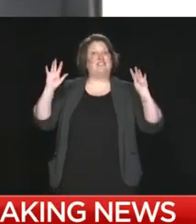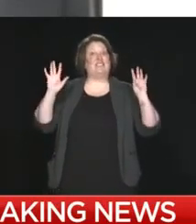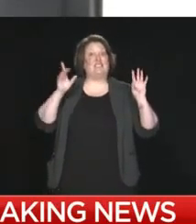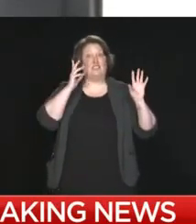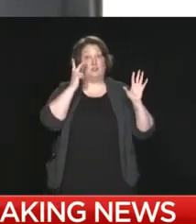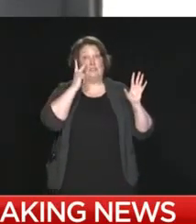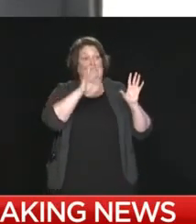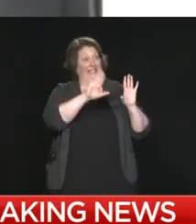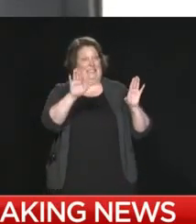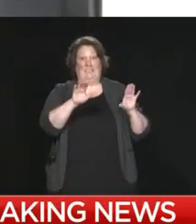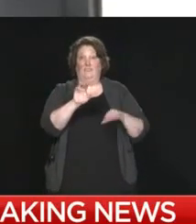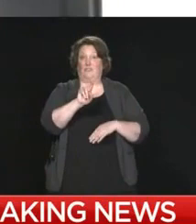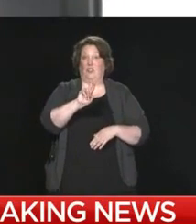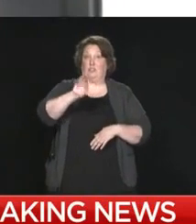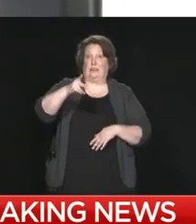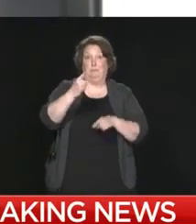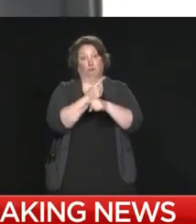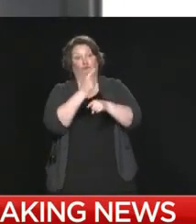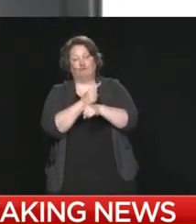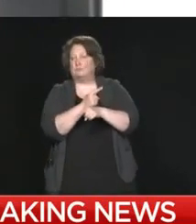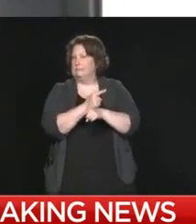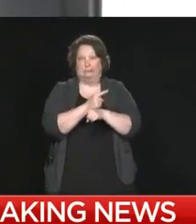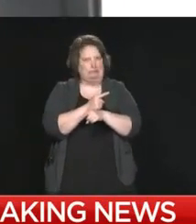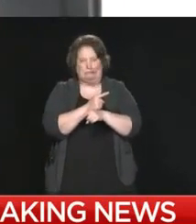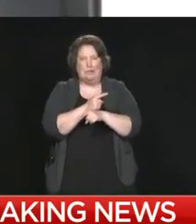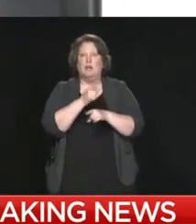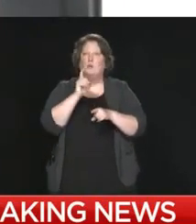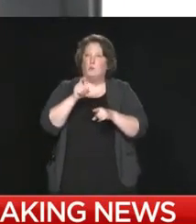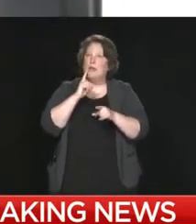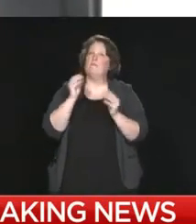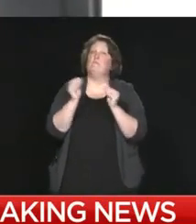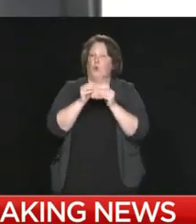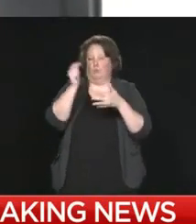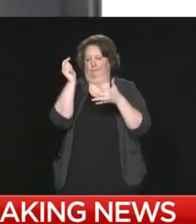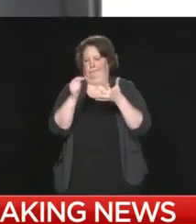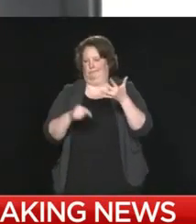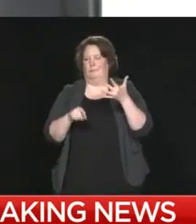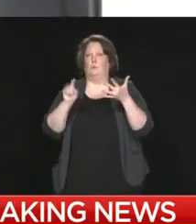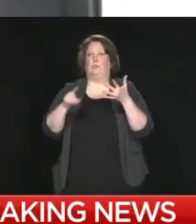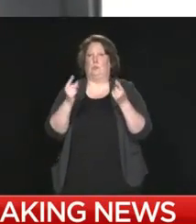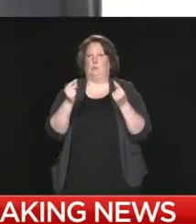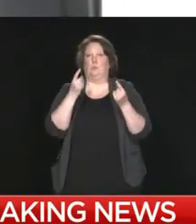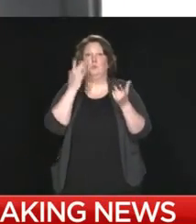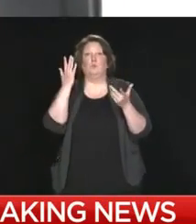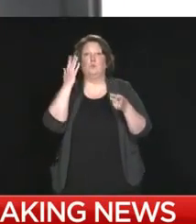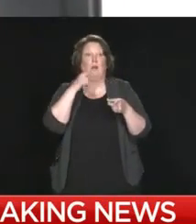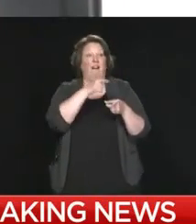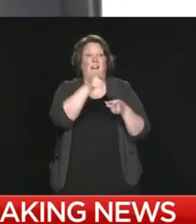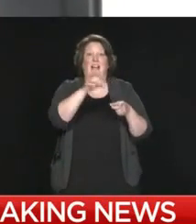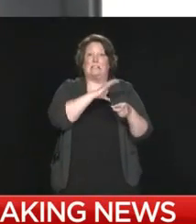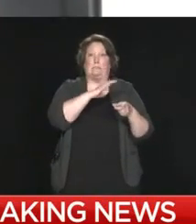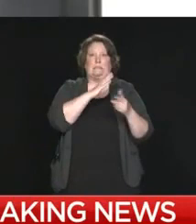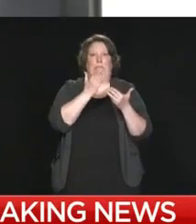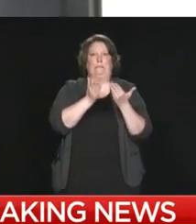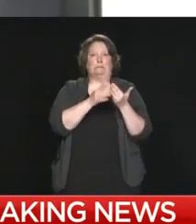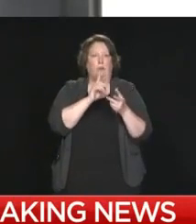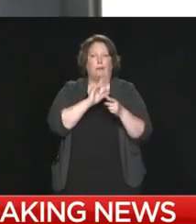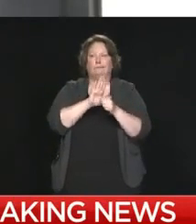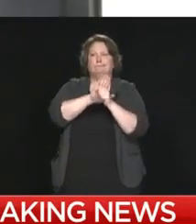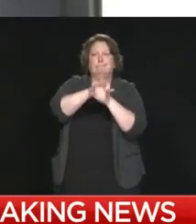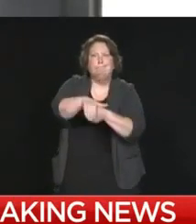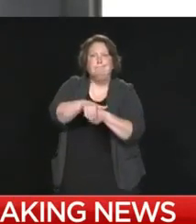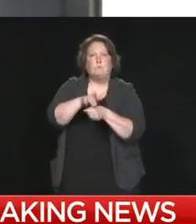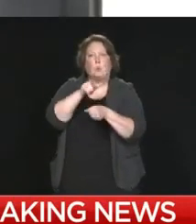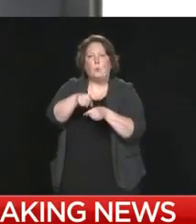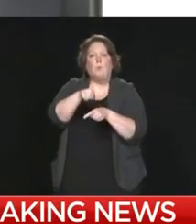address systemic challenges in this country to racialized and Indigenous Canadians. There are so many different things that we need to